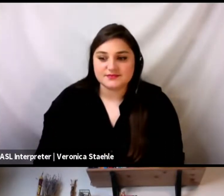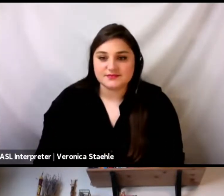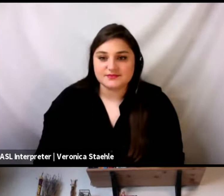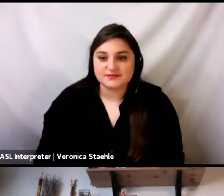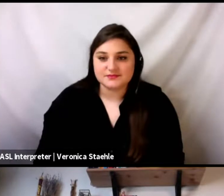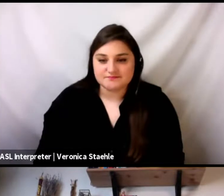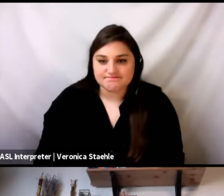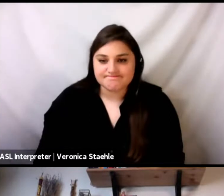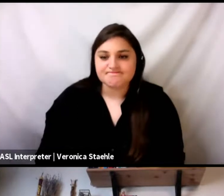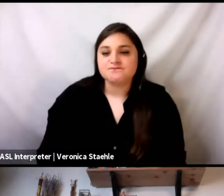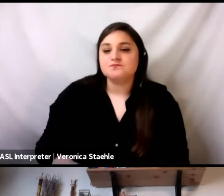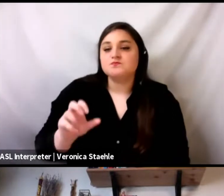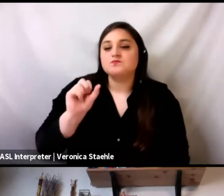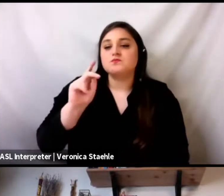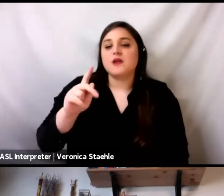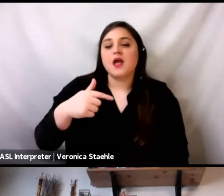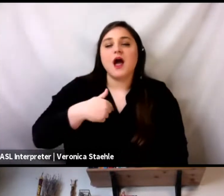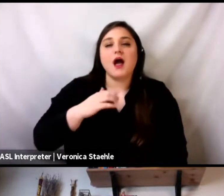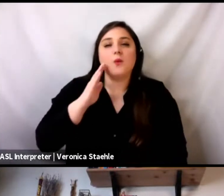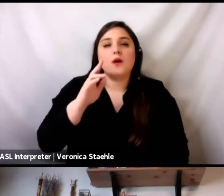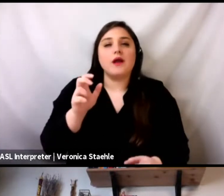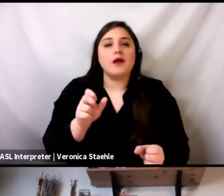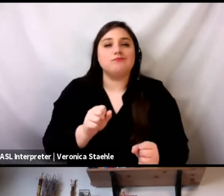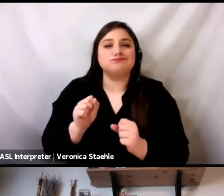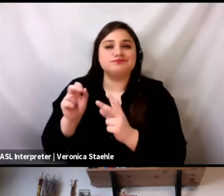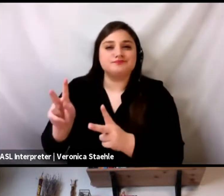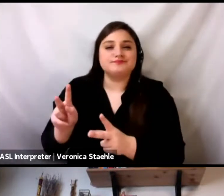Okay, I'm gonna drop it inside of the chat,